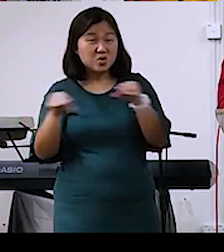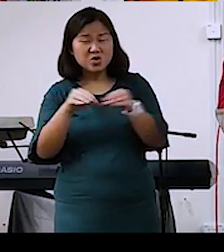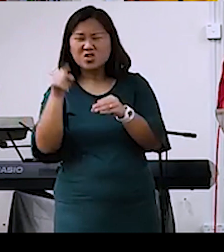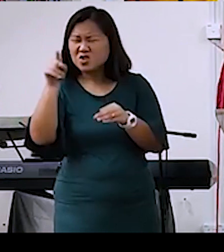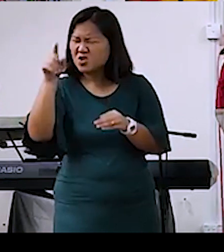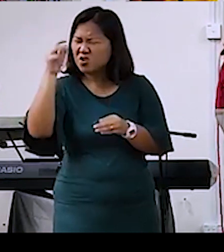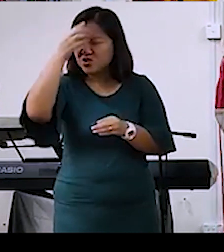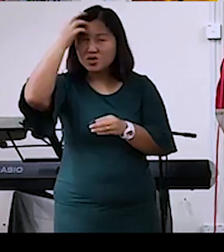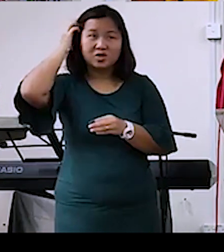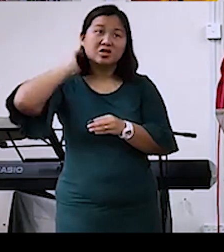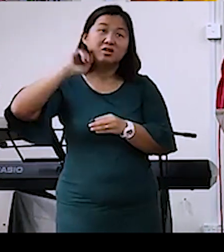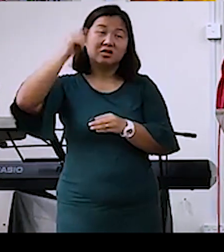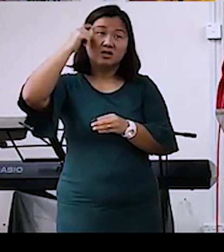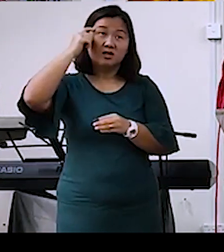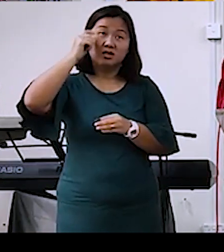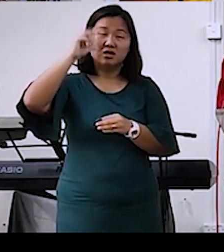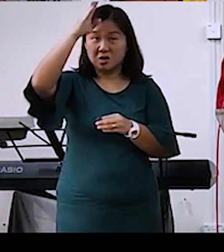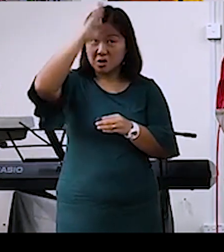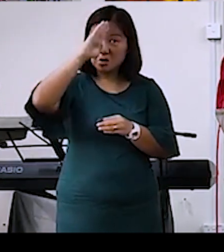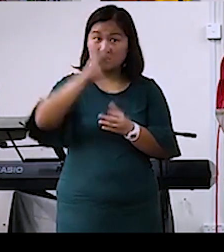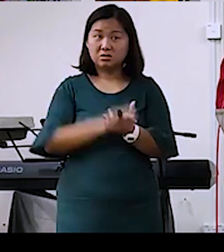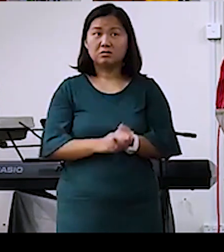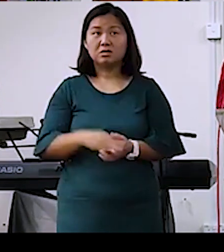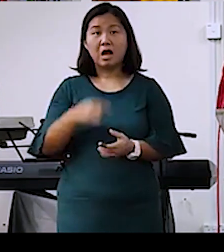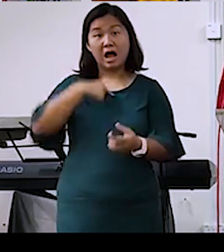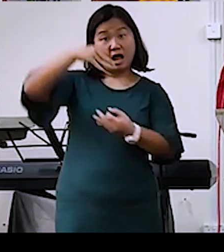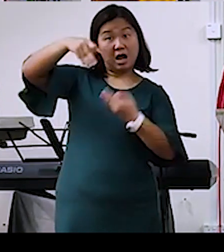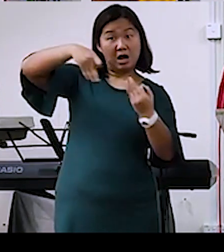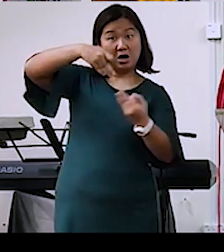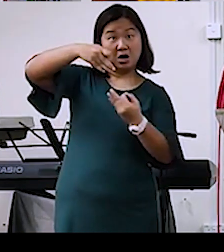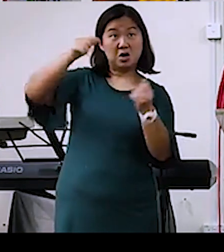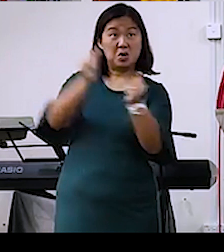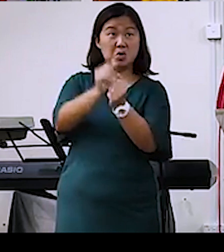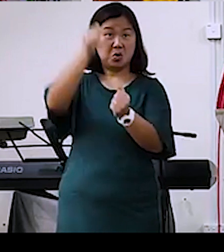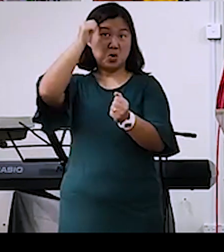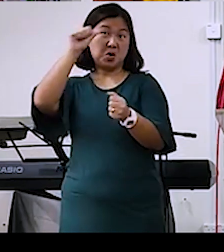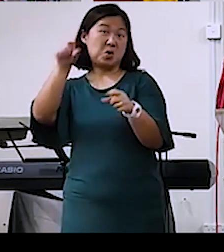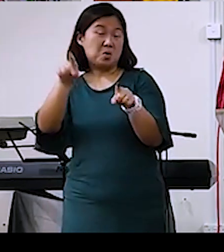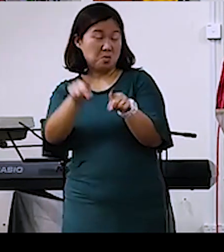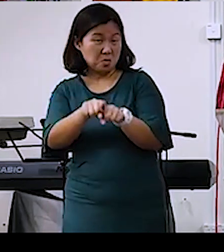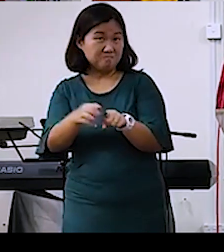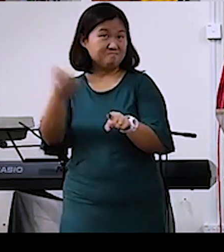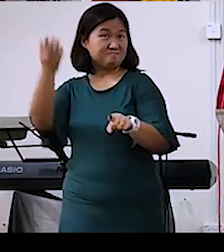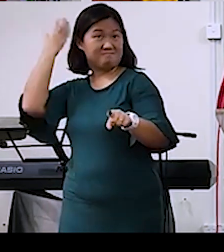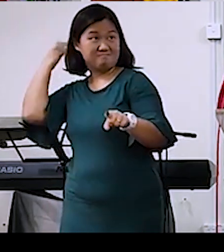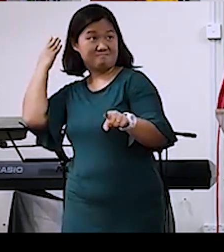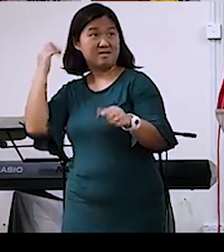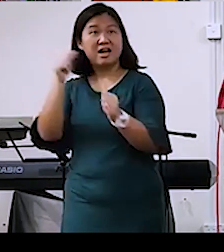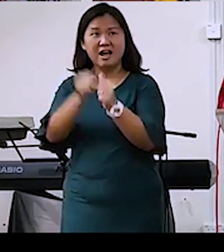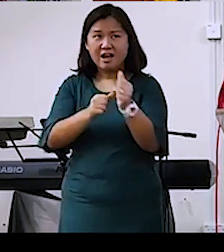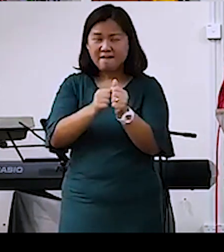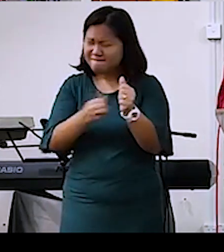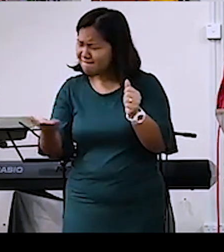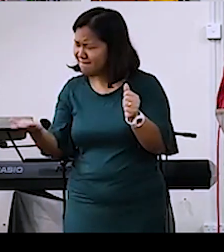God does not. I was fellowshipping with some brothers last night, and I told them, there's nothing that God does for fun. Everything that God does is